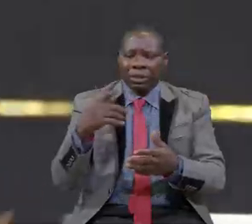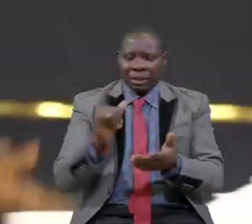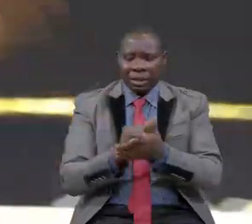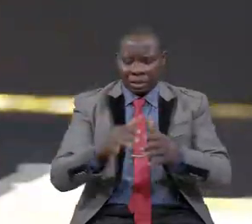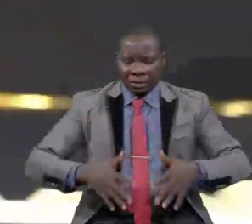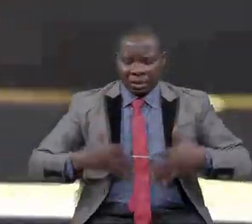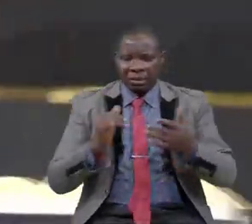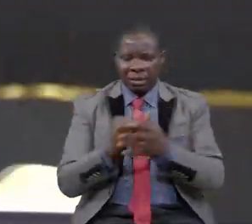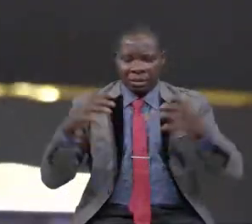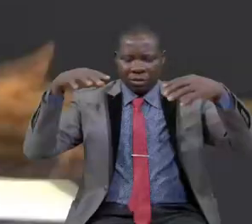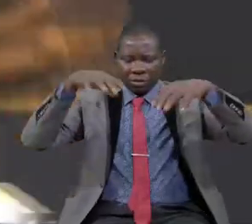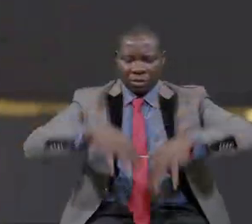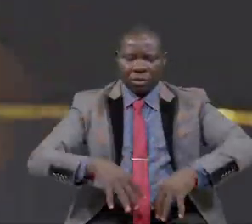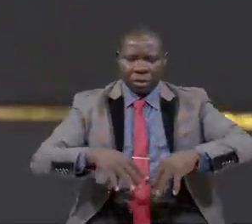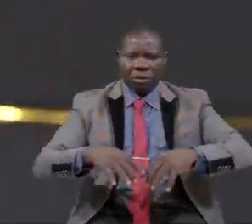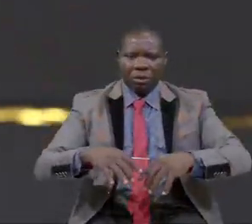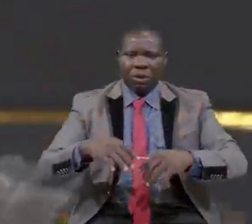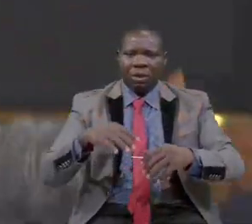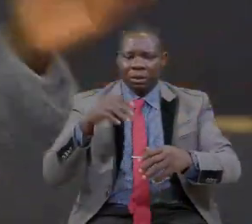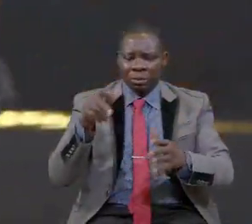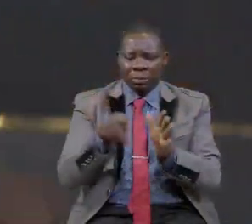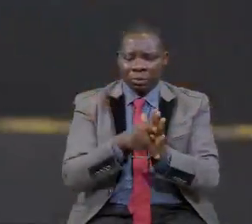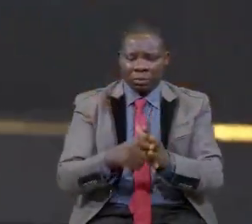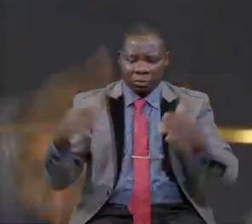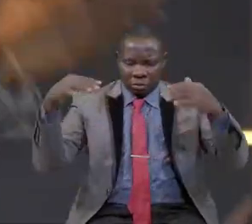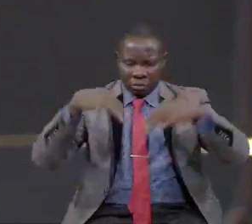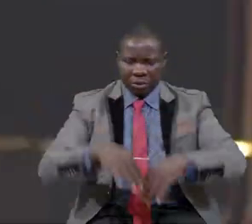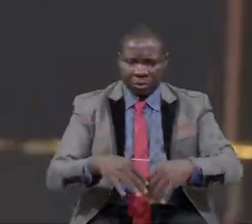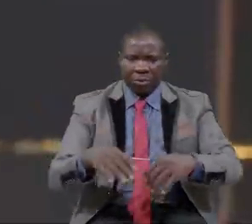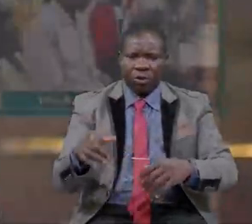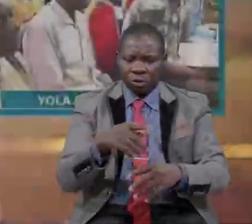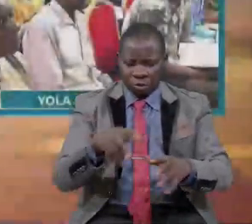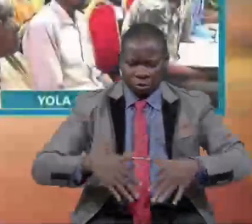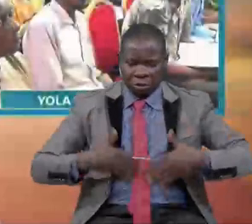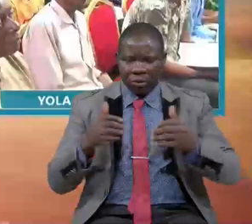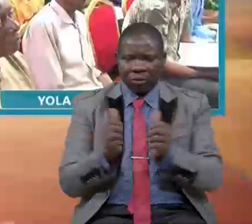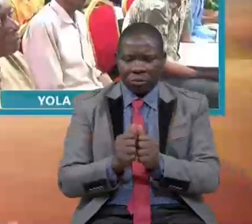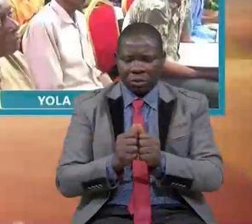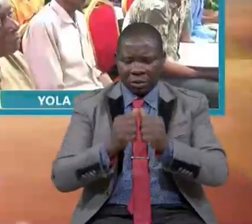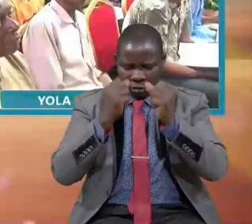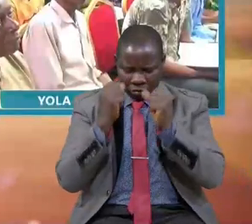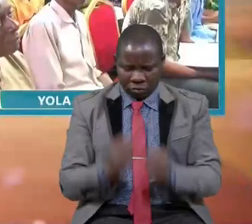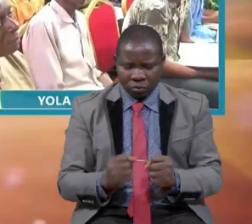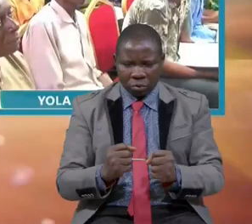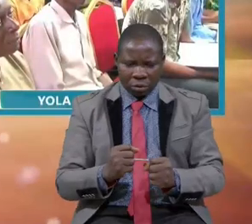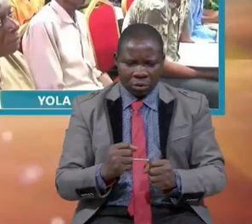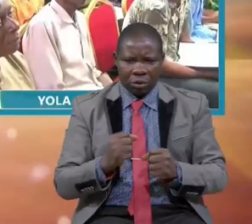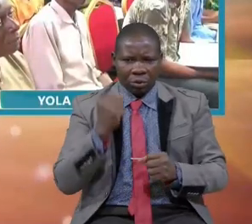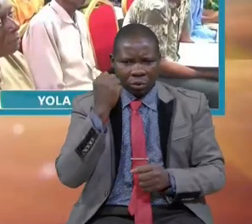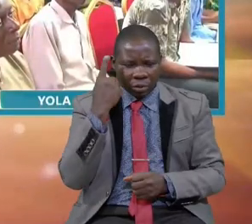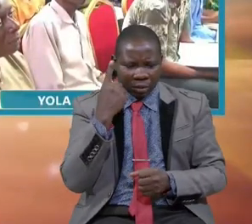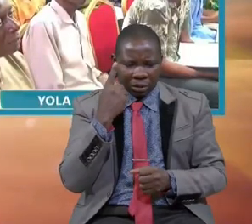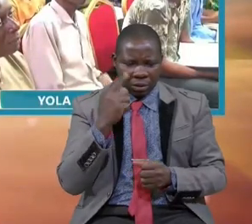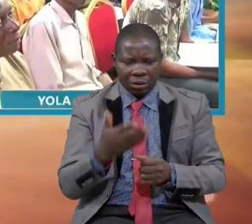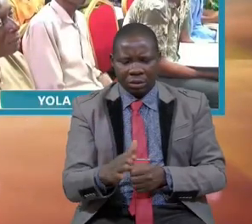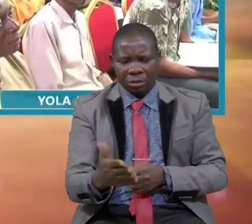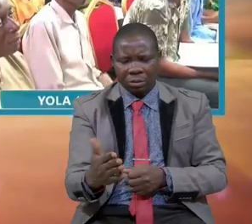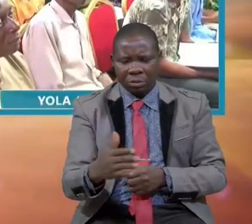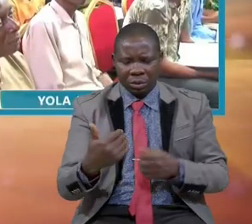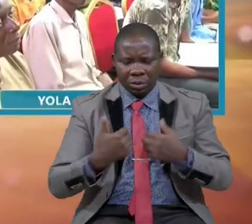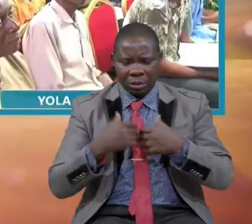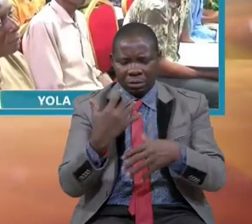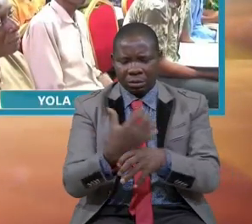any steady, stable, solid conviction. Compromise has taken over your life. The